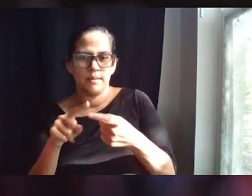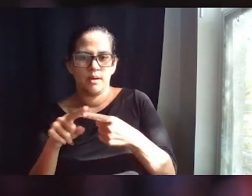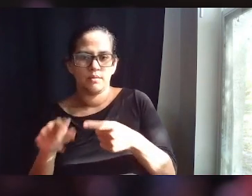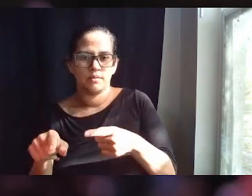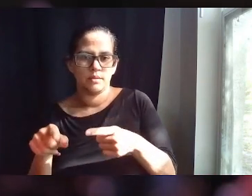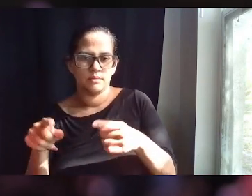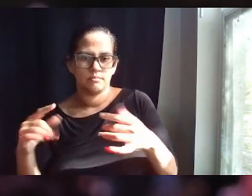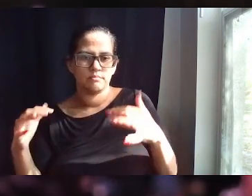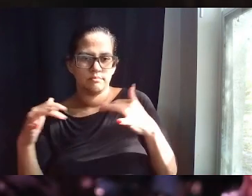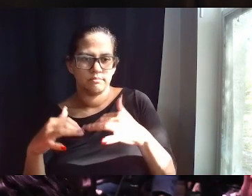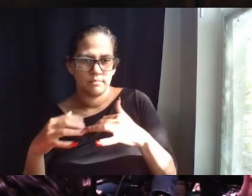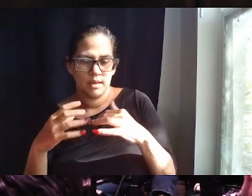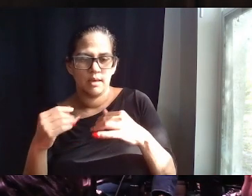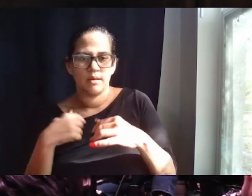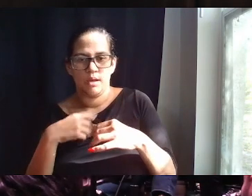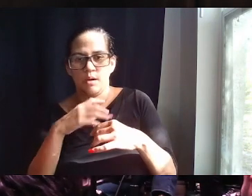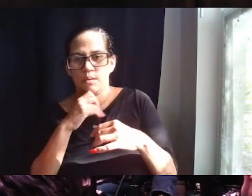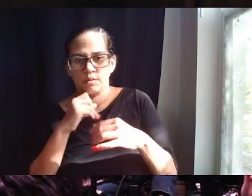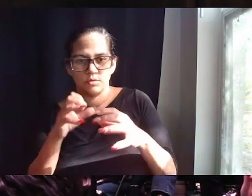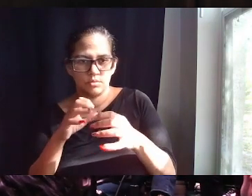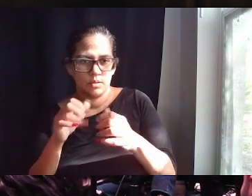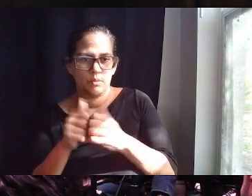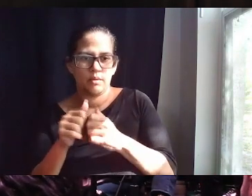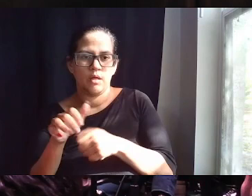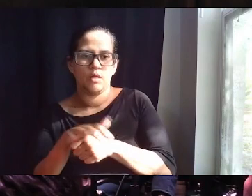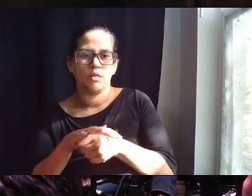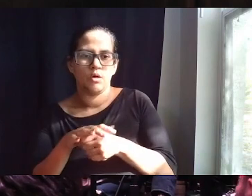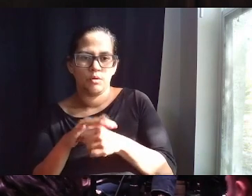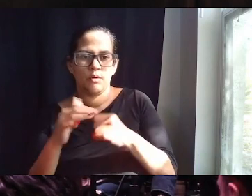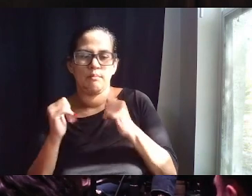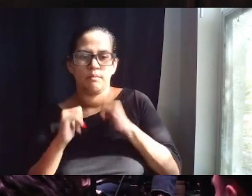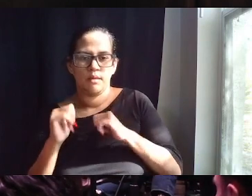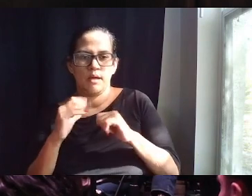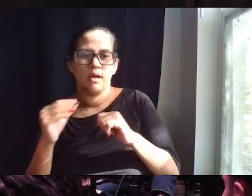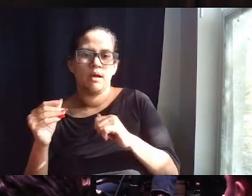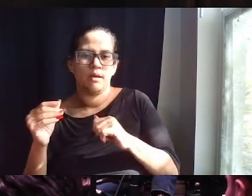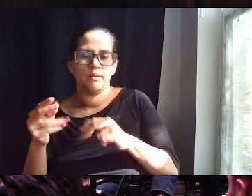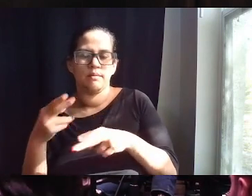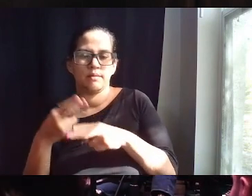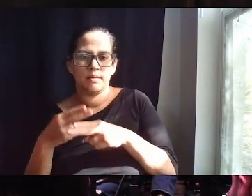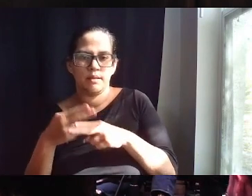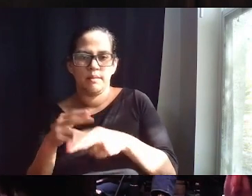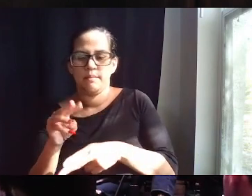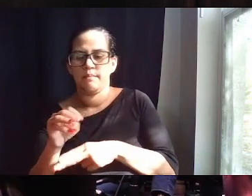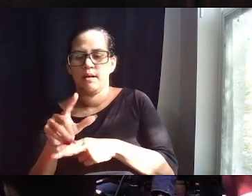was going to be doing it with a local playwright and legend by the name of Melinda Lopez.